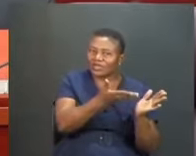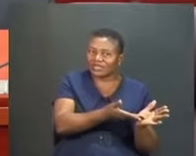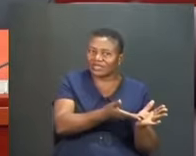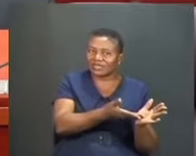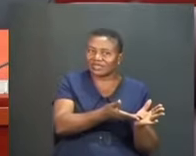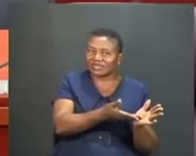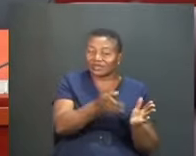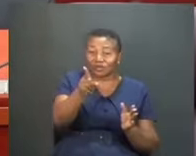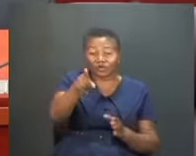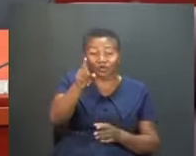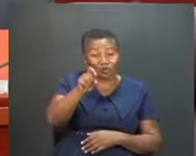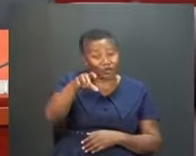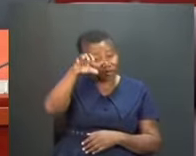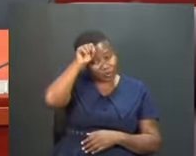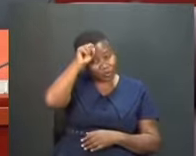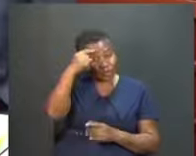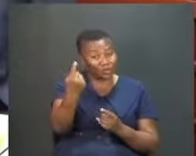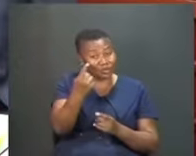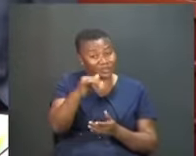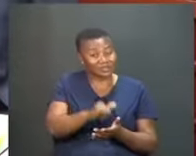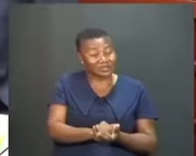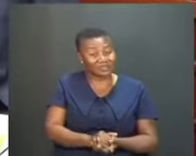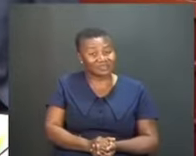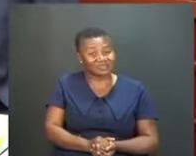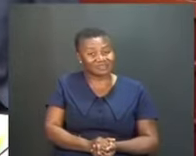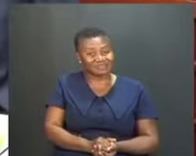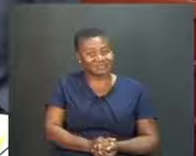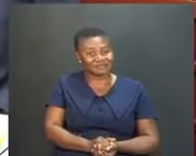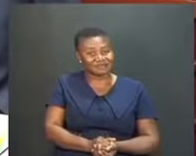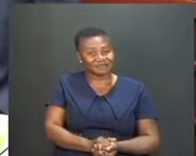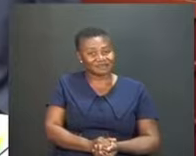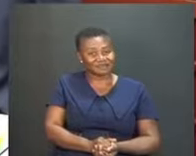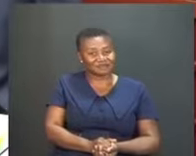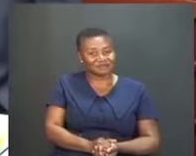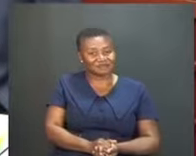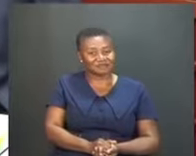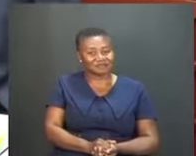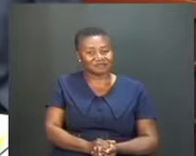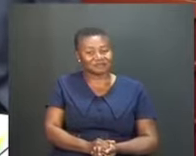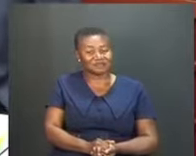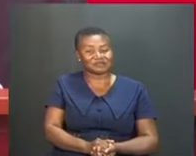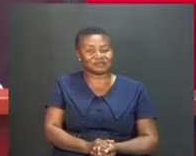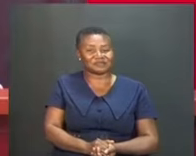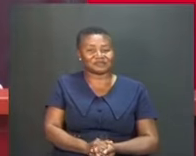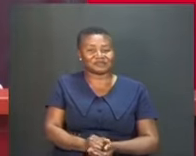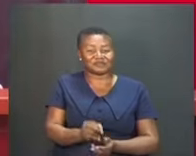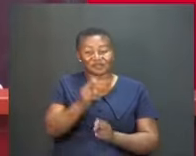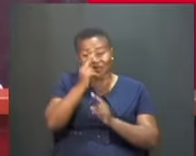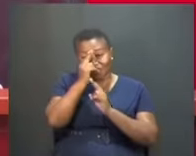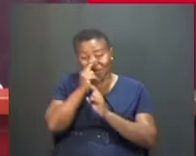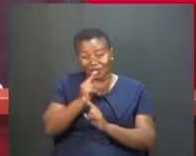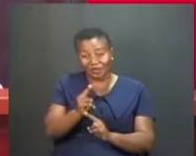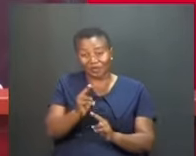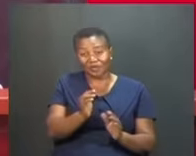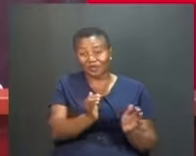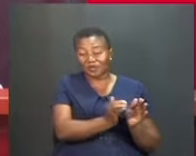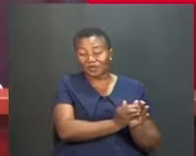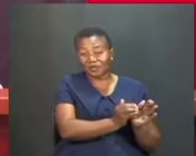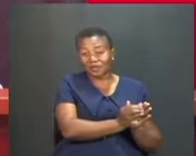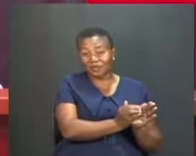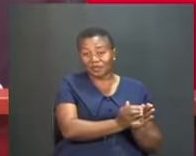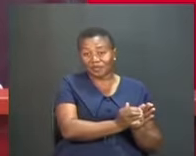You see me always carry my orders. So don't say they were just ferried to me. That's not right. Honorable